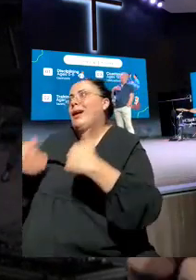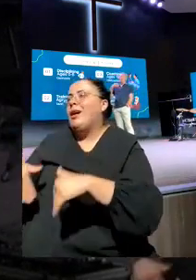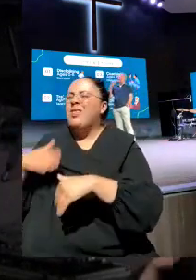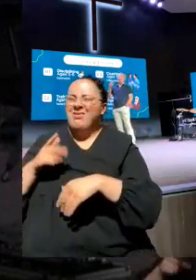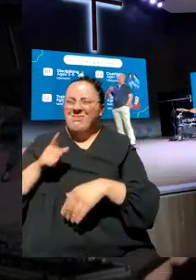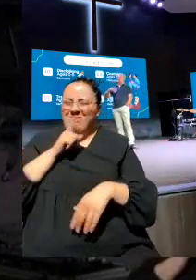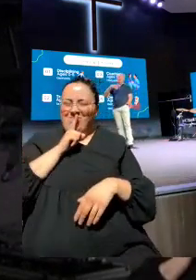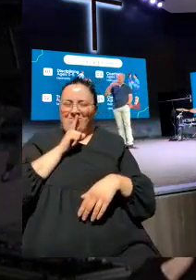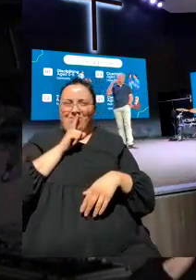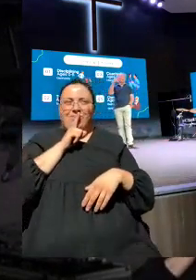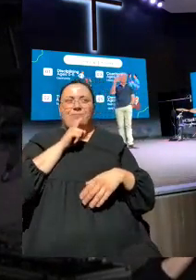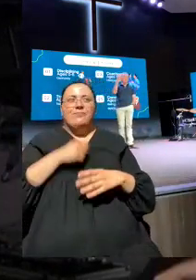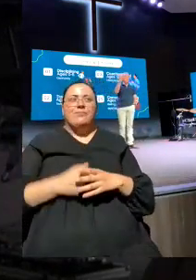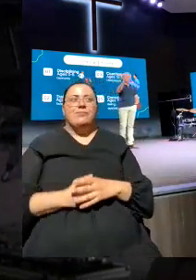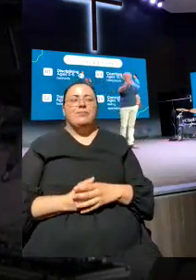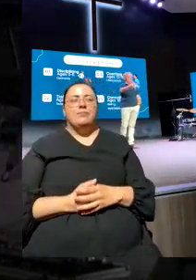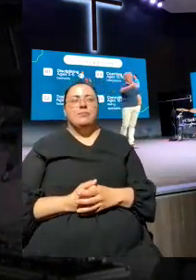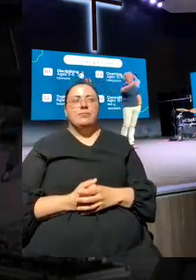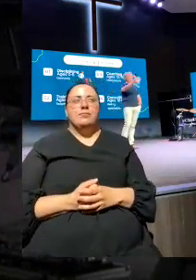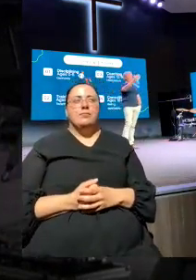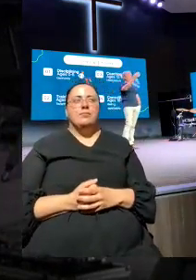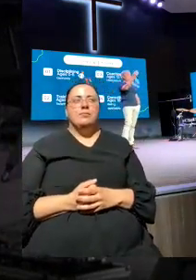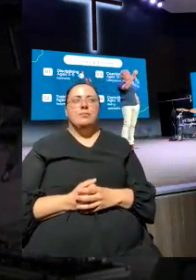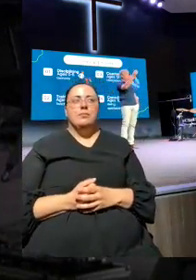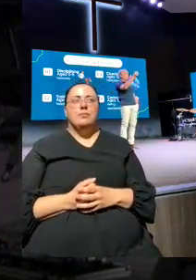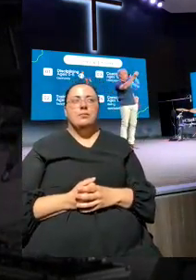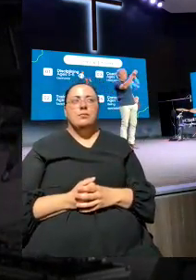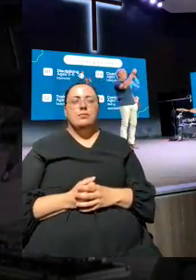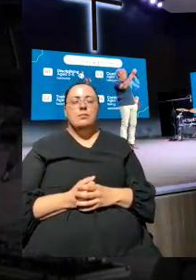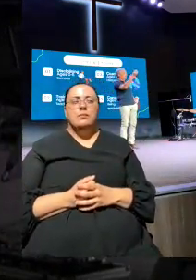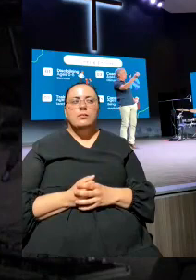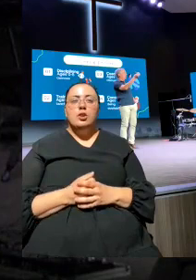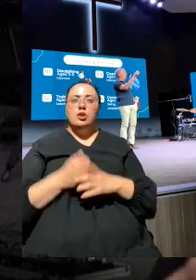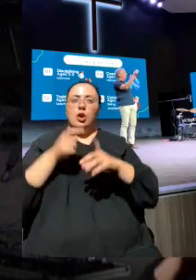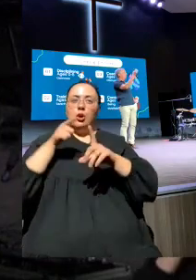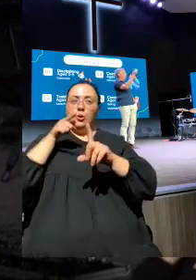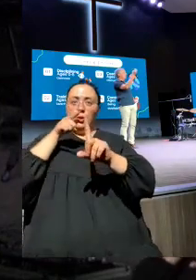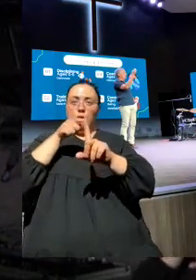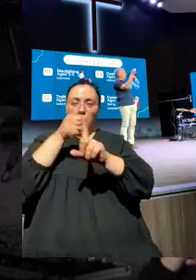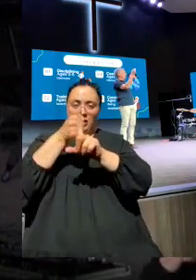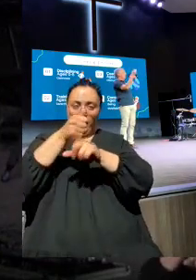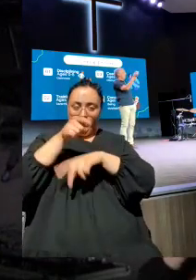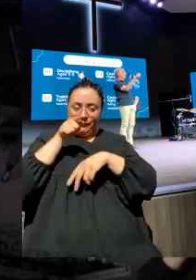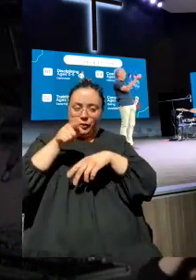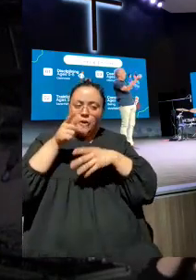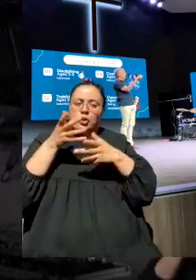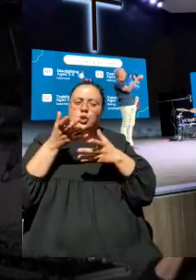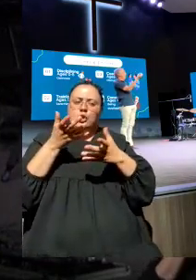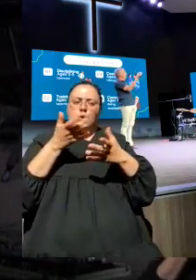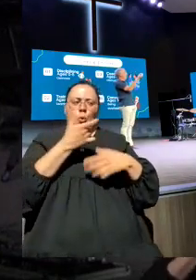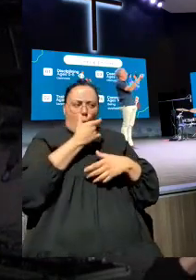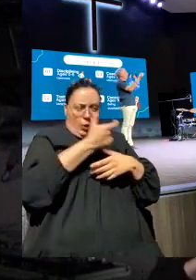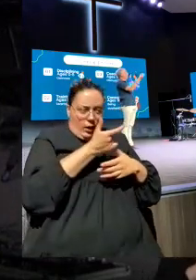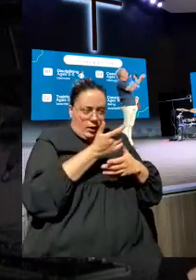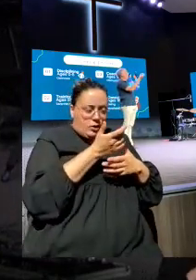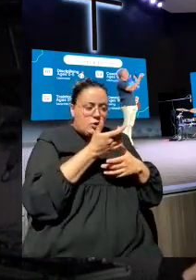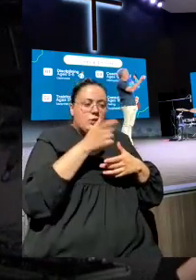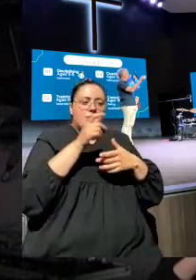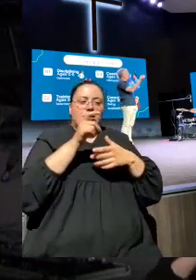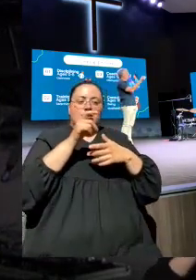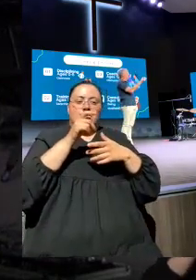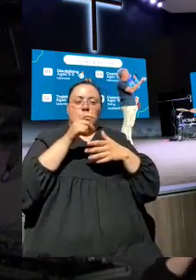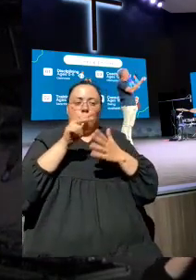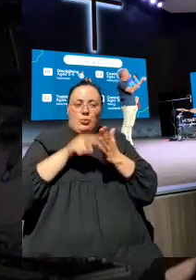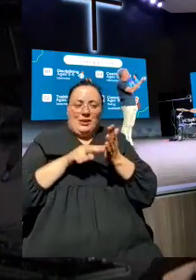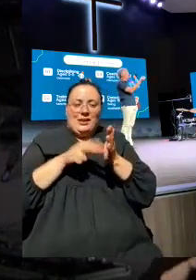videos you're showing them, the music you're playing, the stories that you're telling them? Because you're setting the foundation of their faith. It's always going to be the part